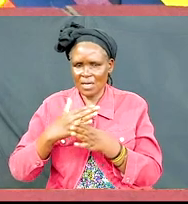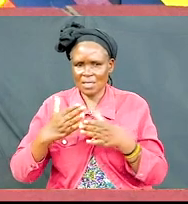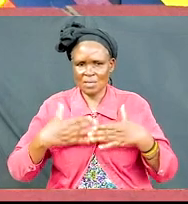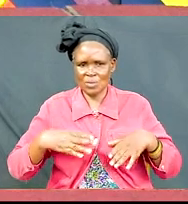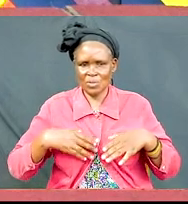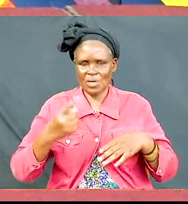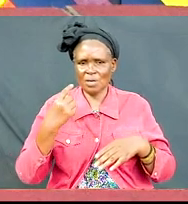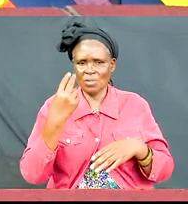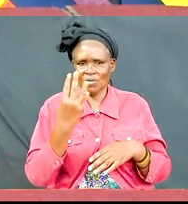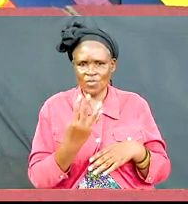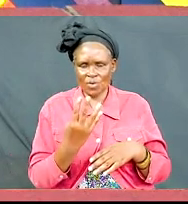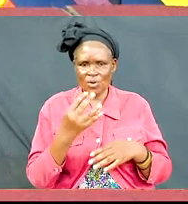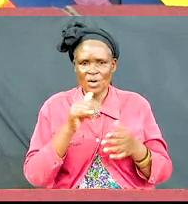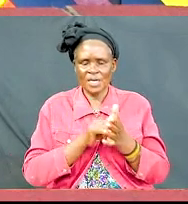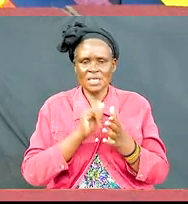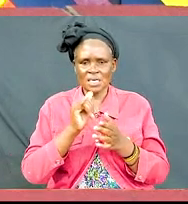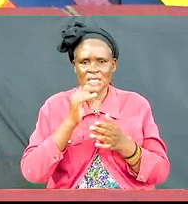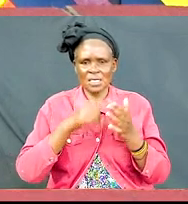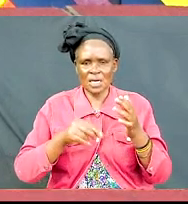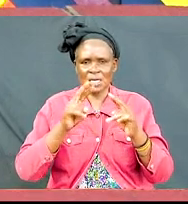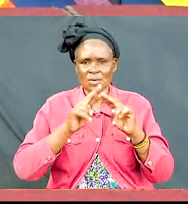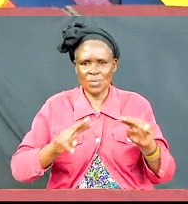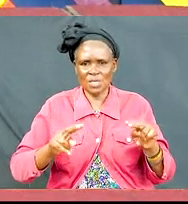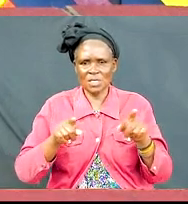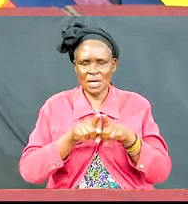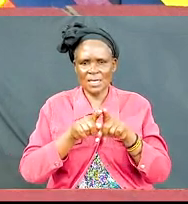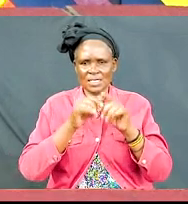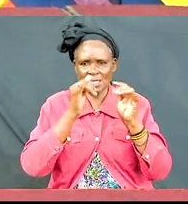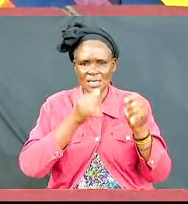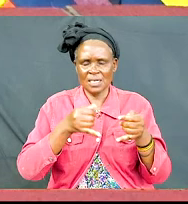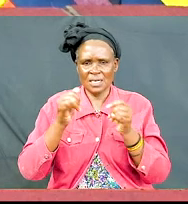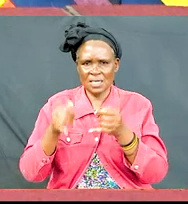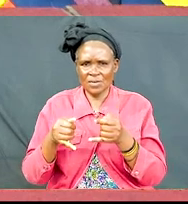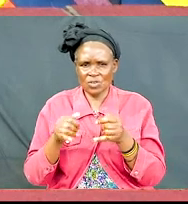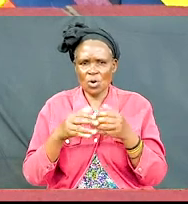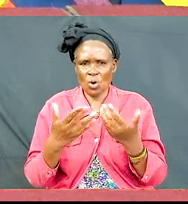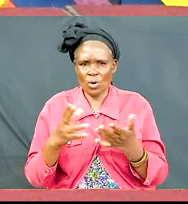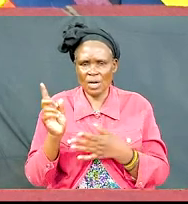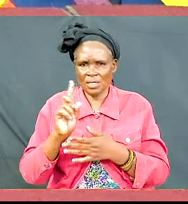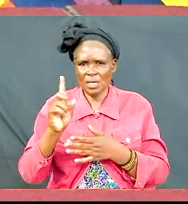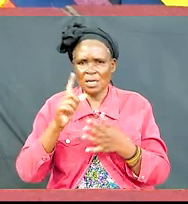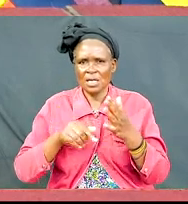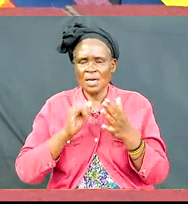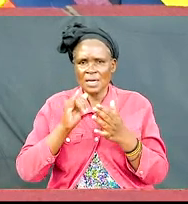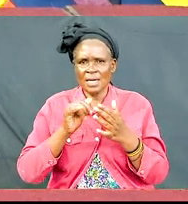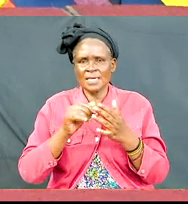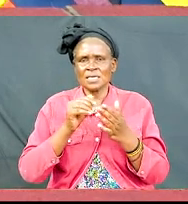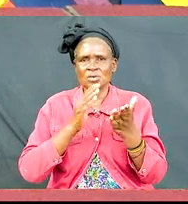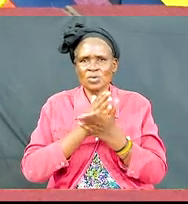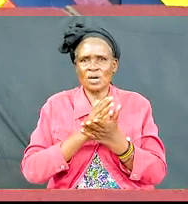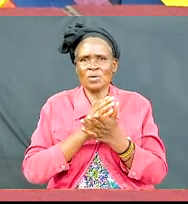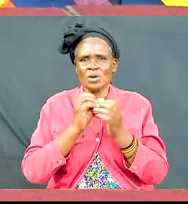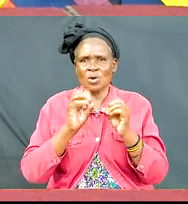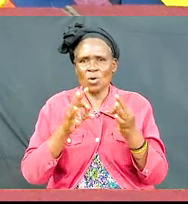Number four is that peace as an individual virtue or a state that is tranquility